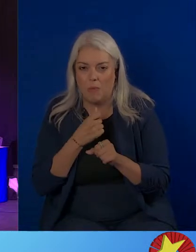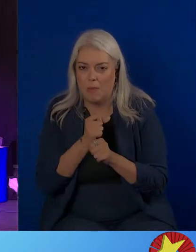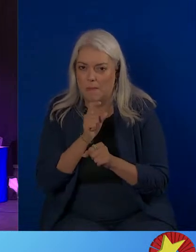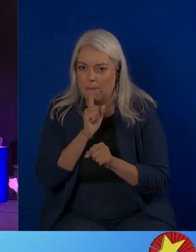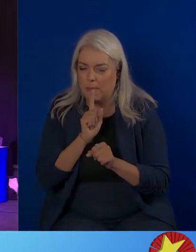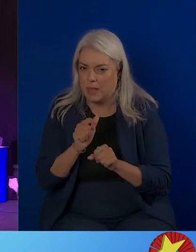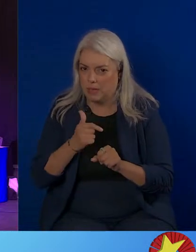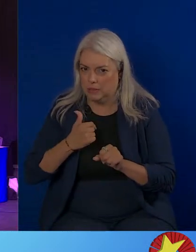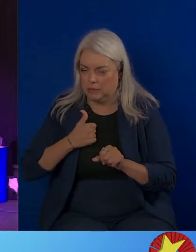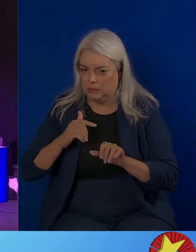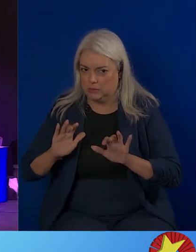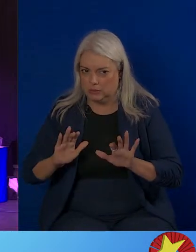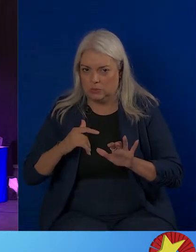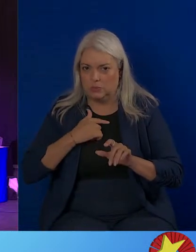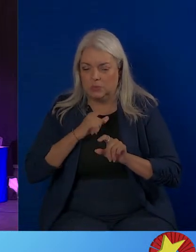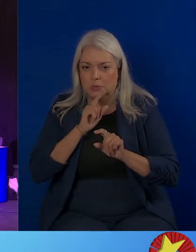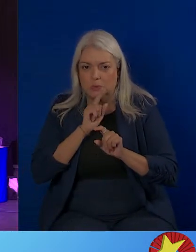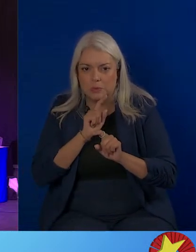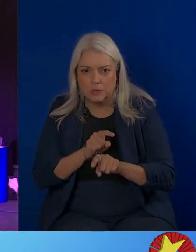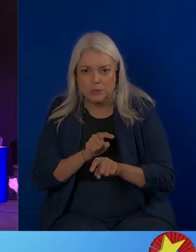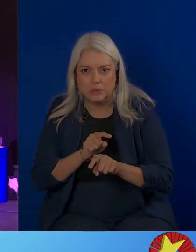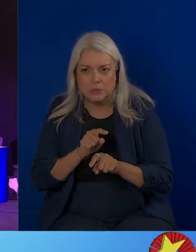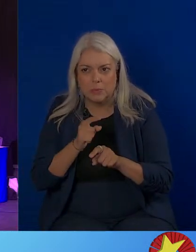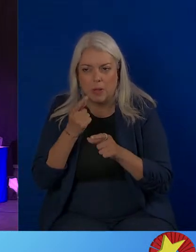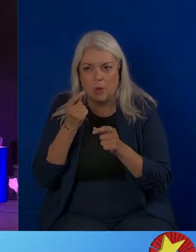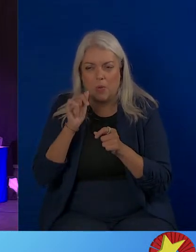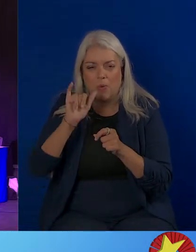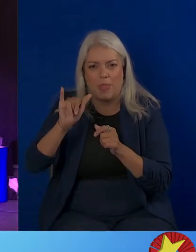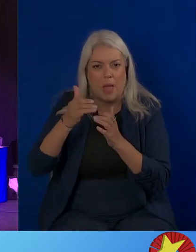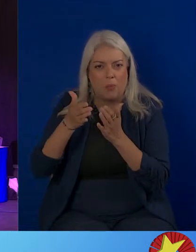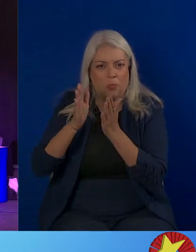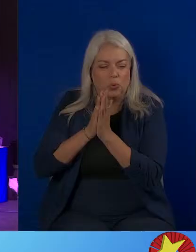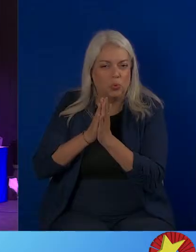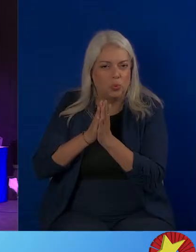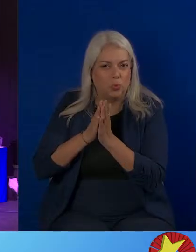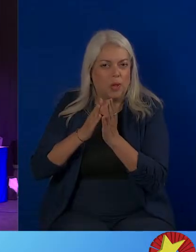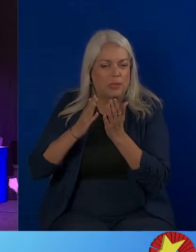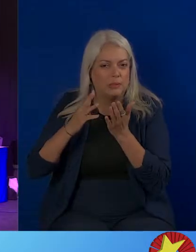I'm responding to what the consent request is.